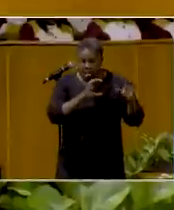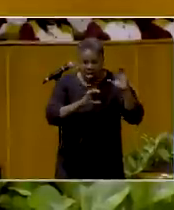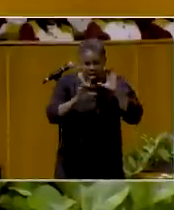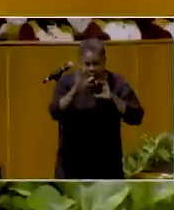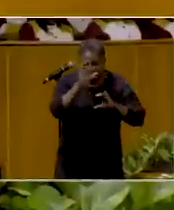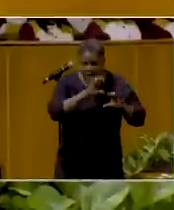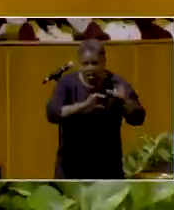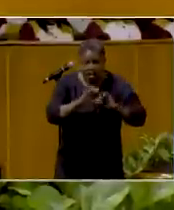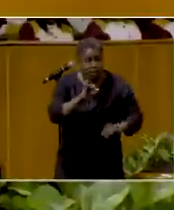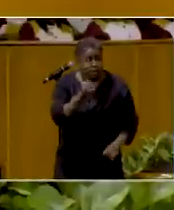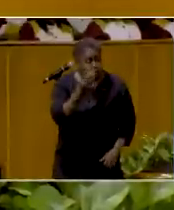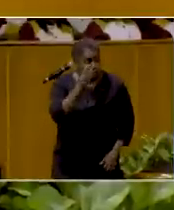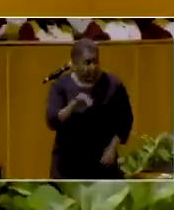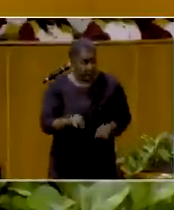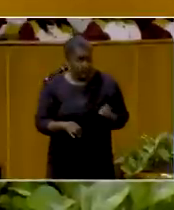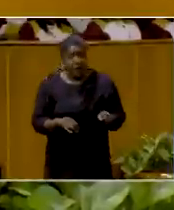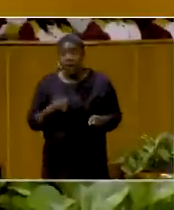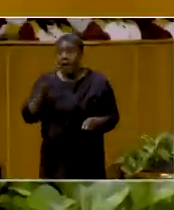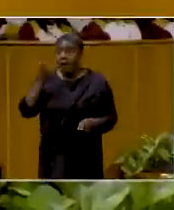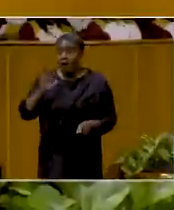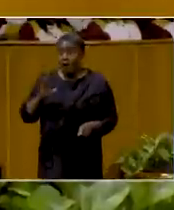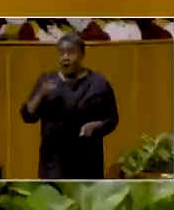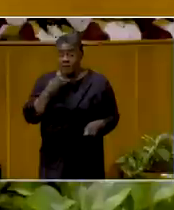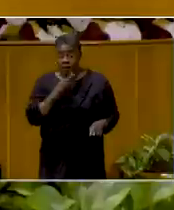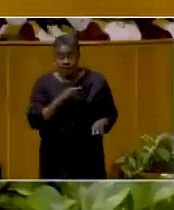And Judy, God says to Satan,